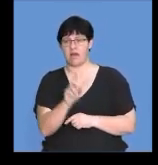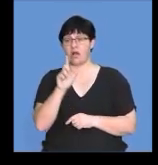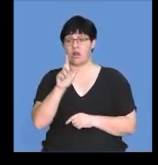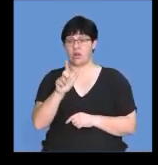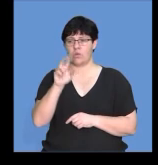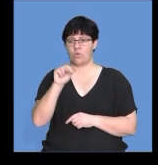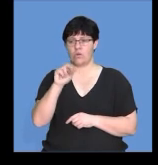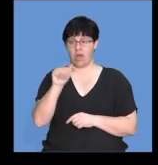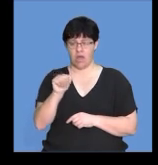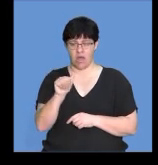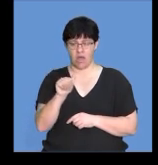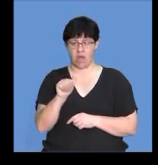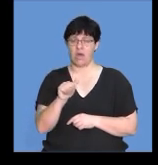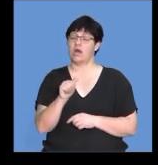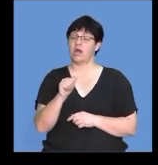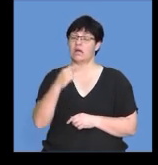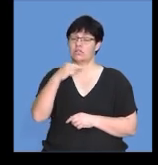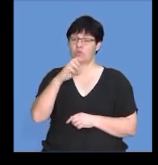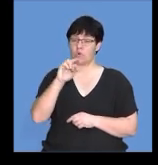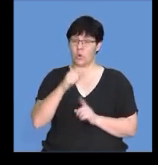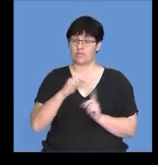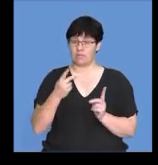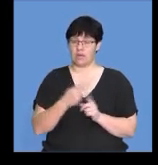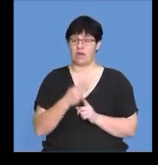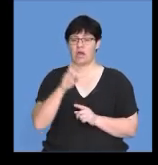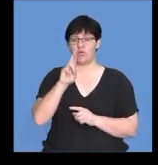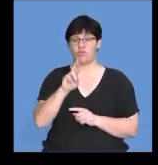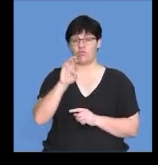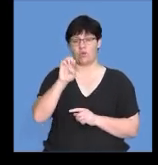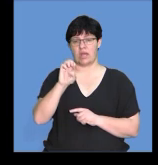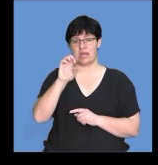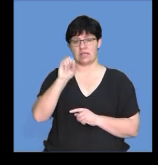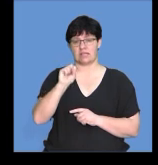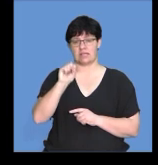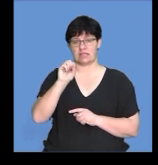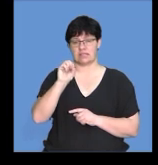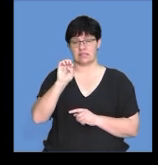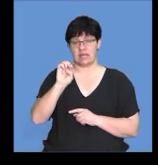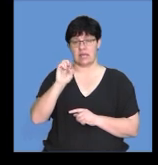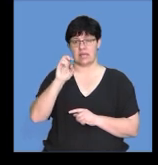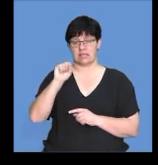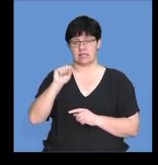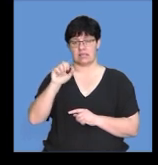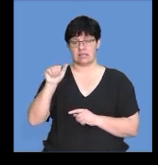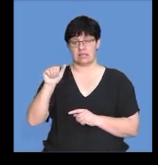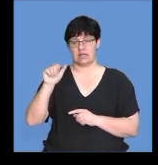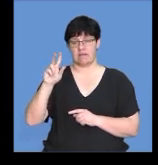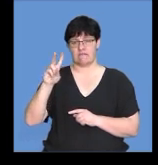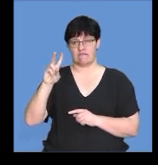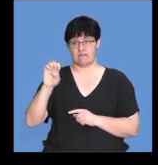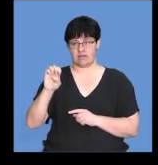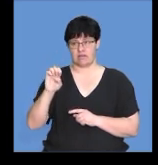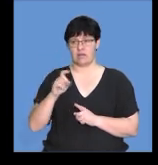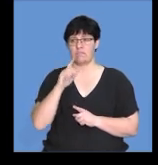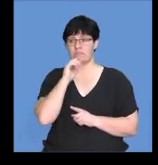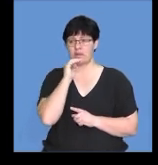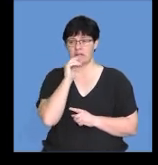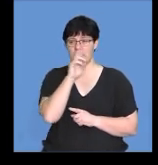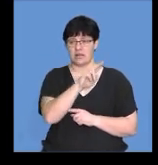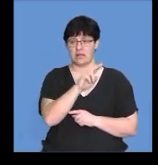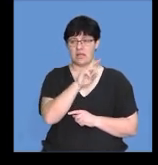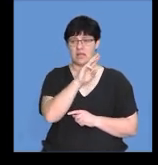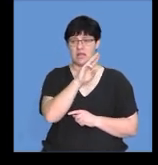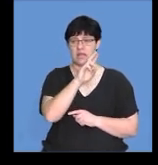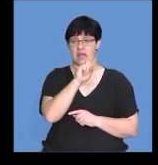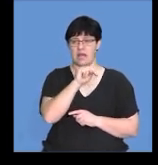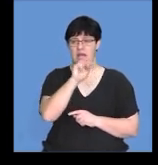Luna's genotype would be a recessive homozygous combination. So that would be her genotype, and her